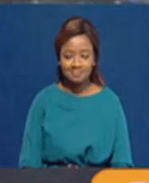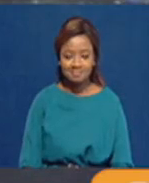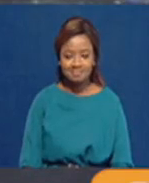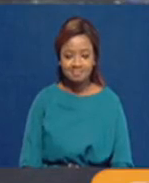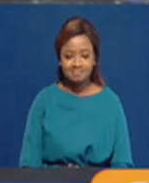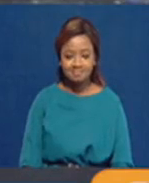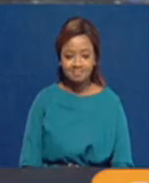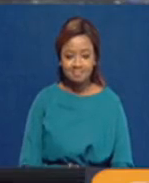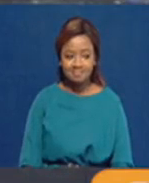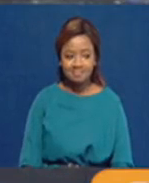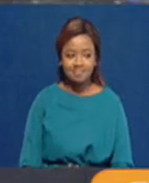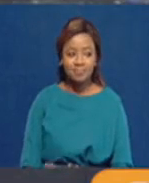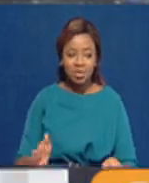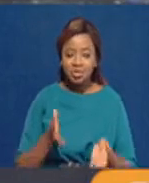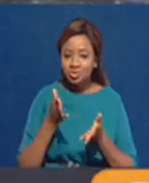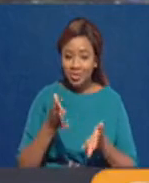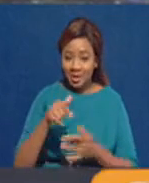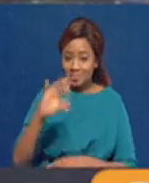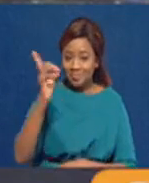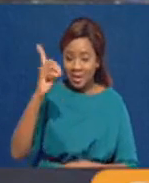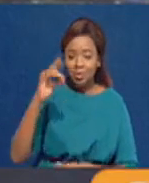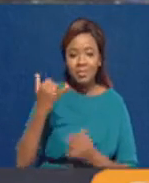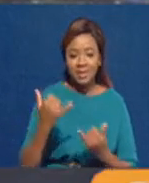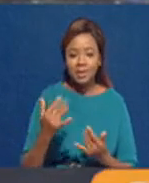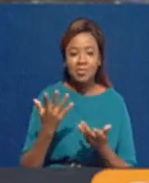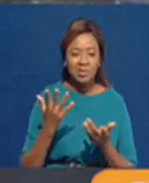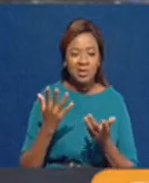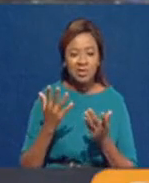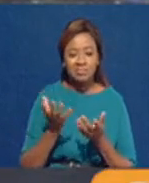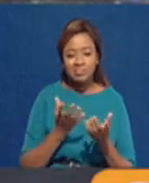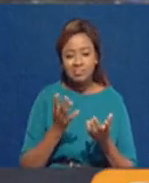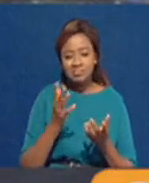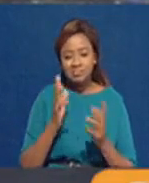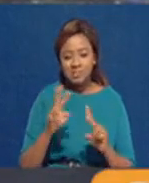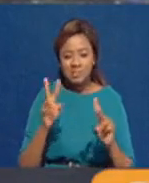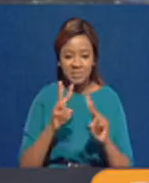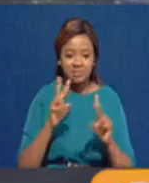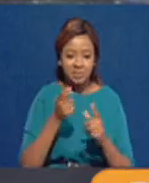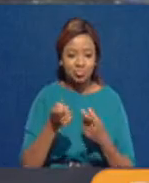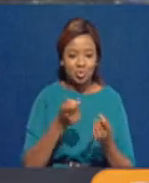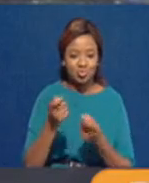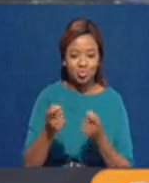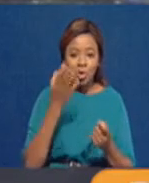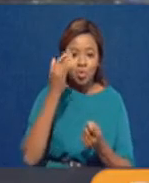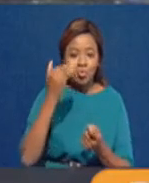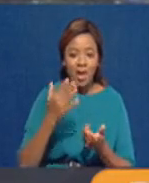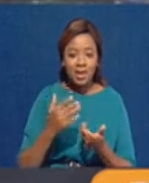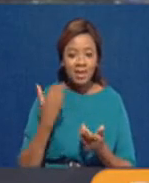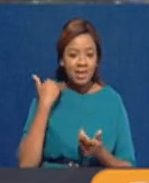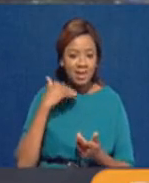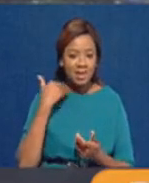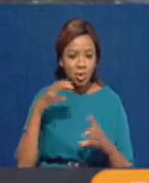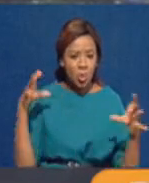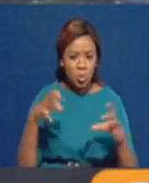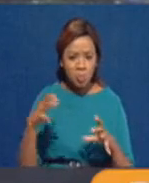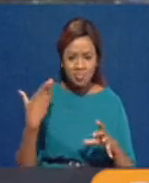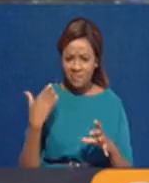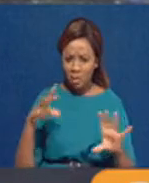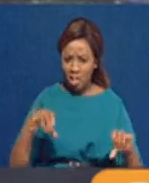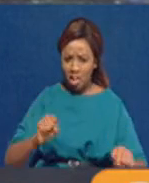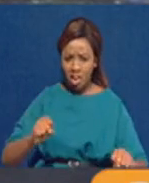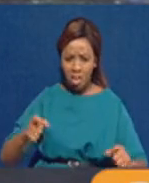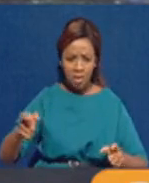Sanity is slowly returning to the Nairobi Central Business District after a gang of muggers who'd taken over the city